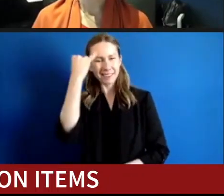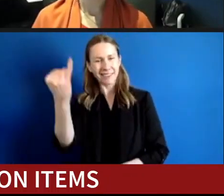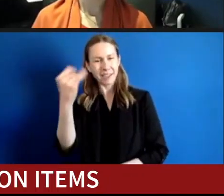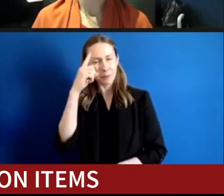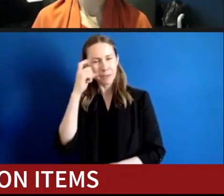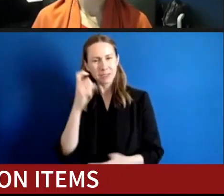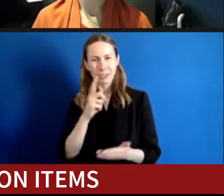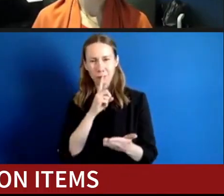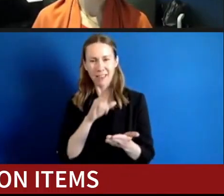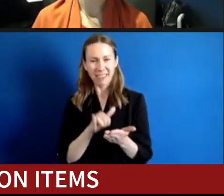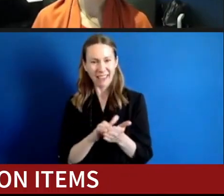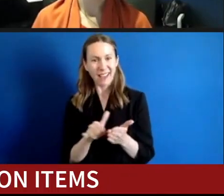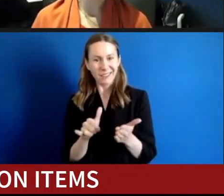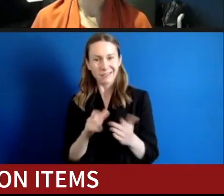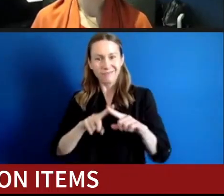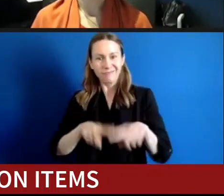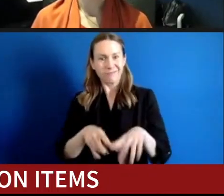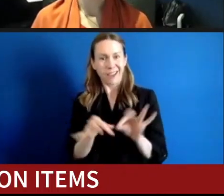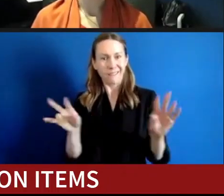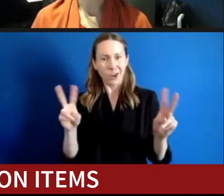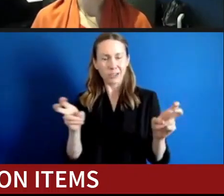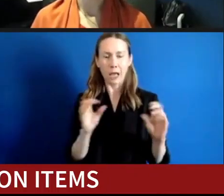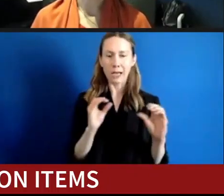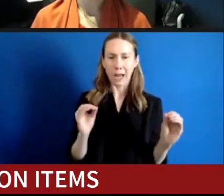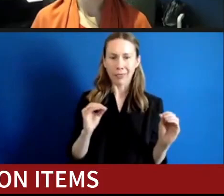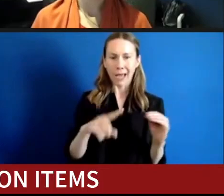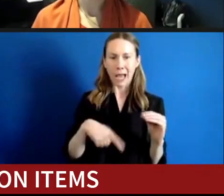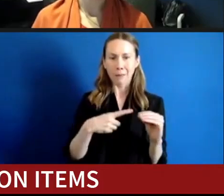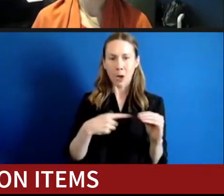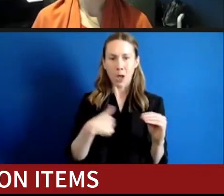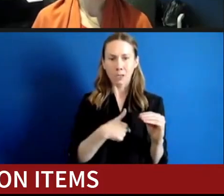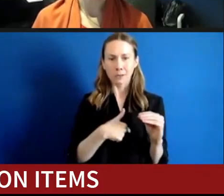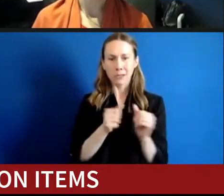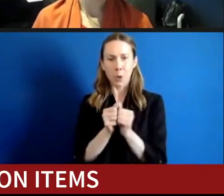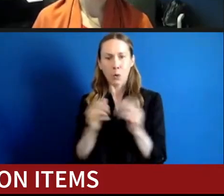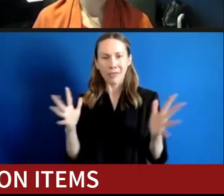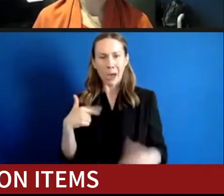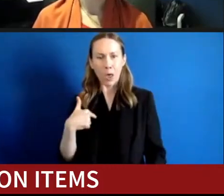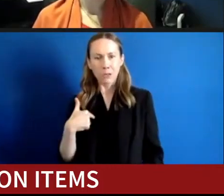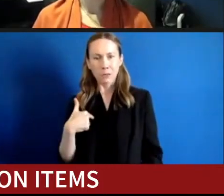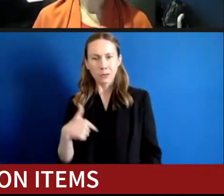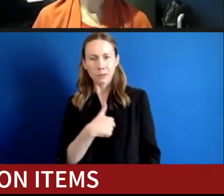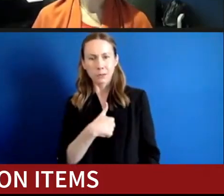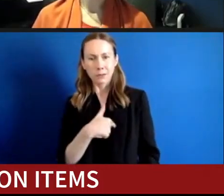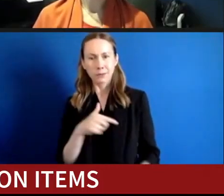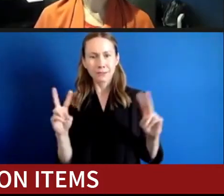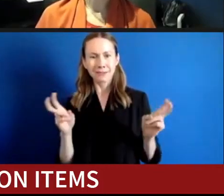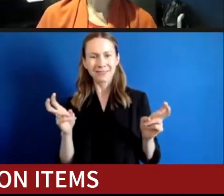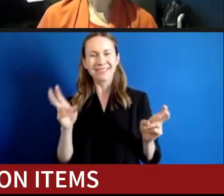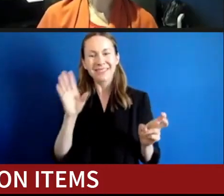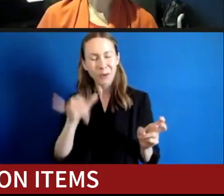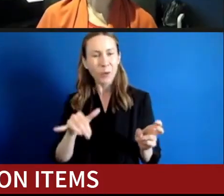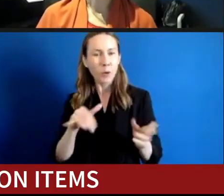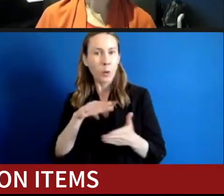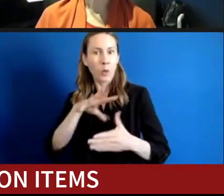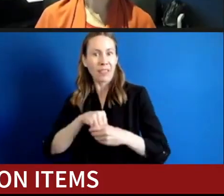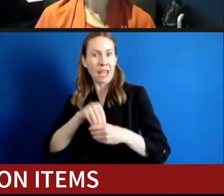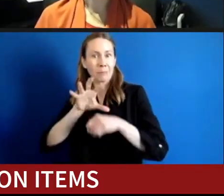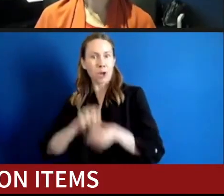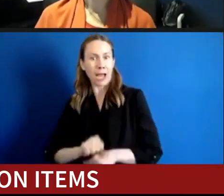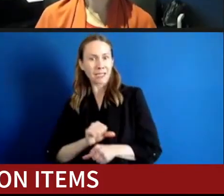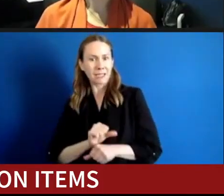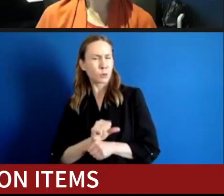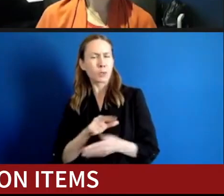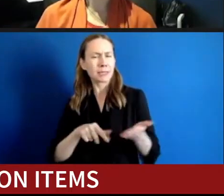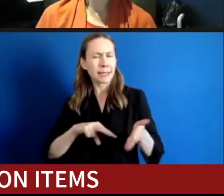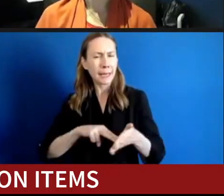about us without us. And what does that actually mean in practice? And I myself decided to go into medicine